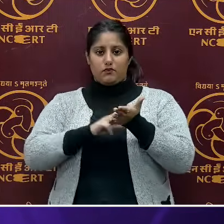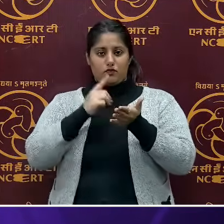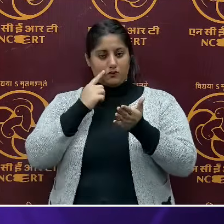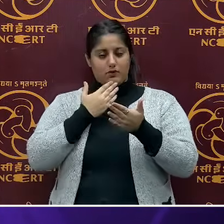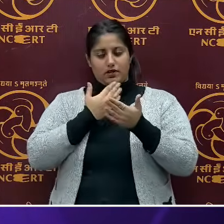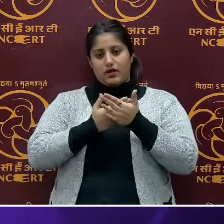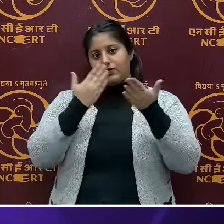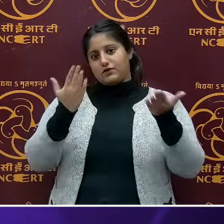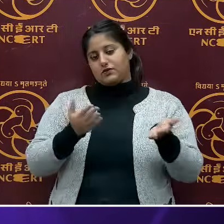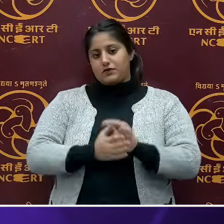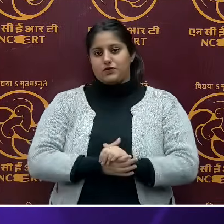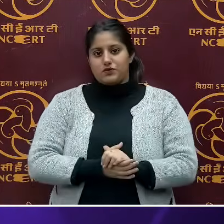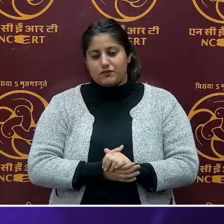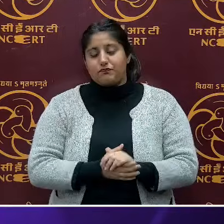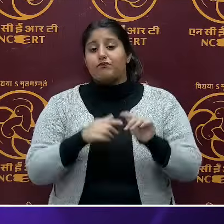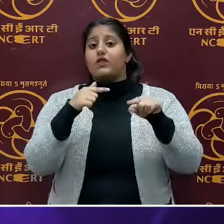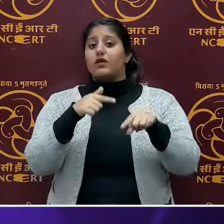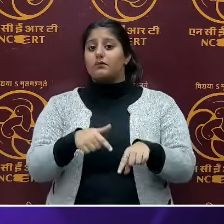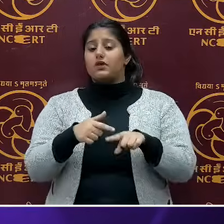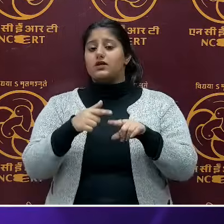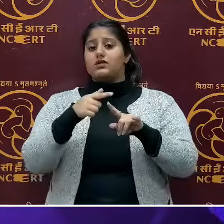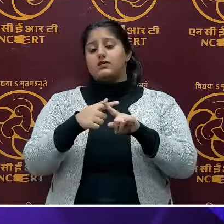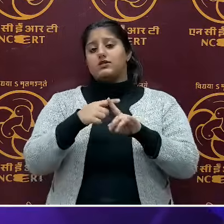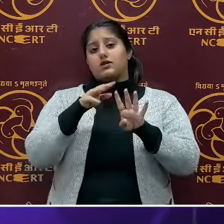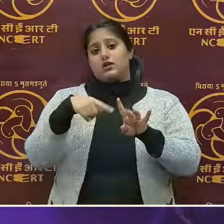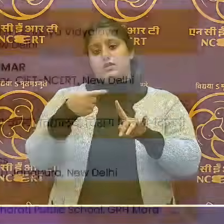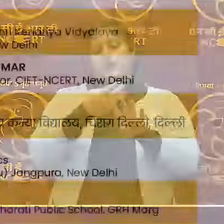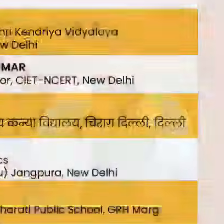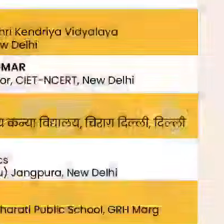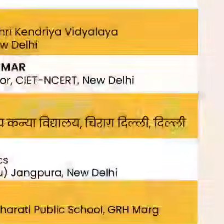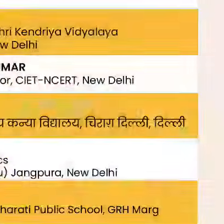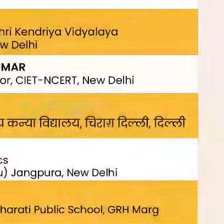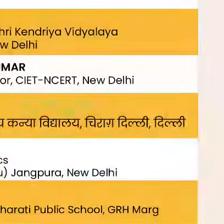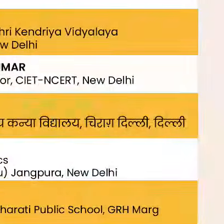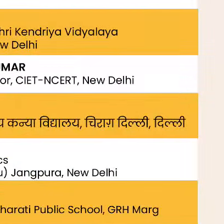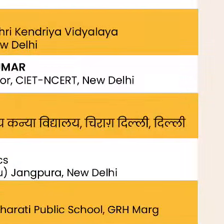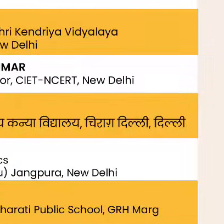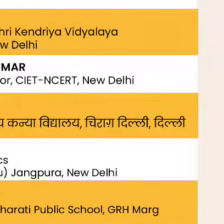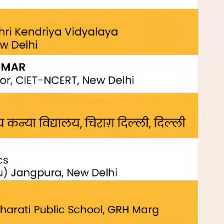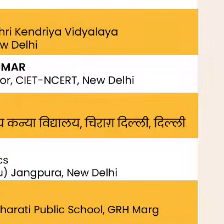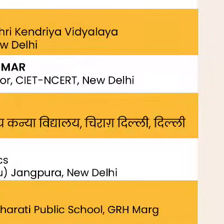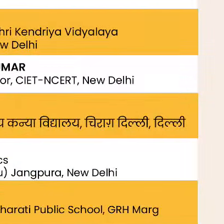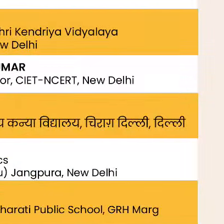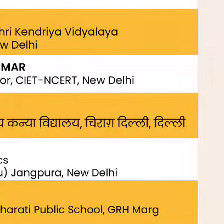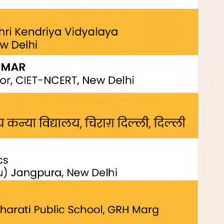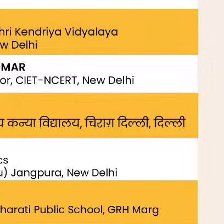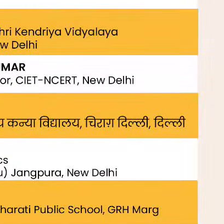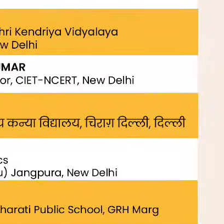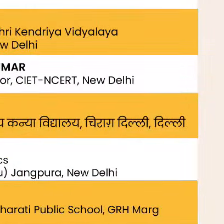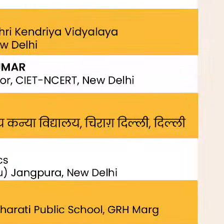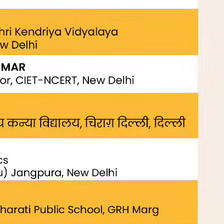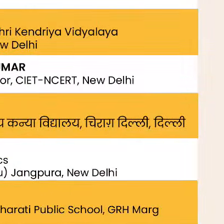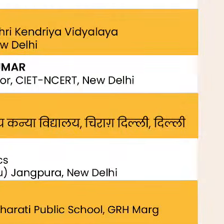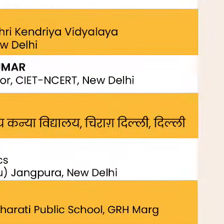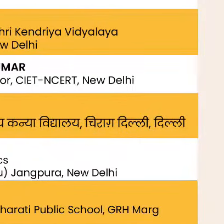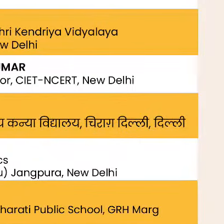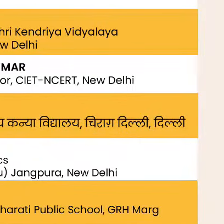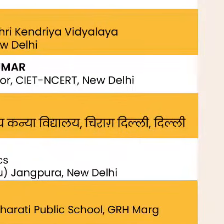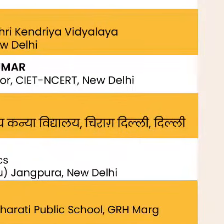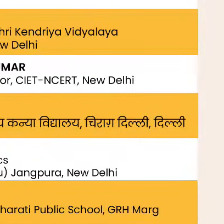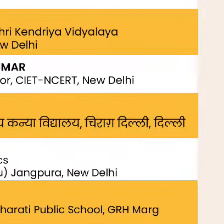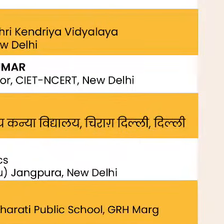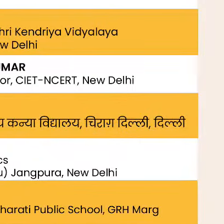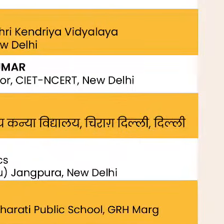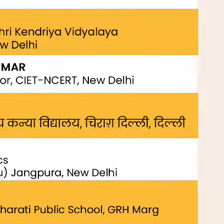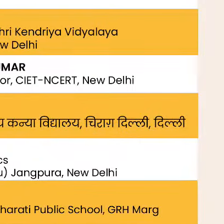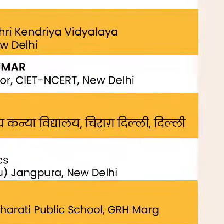session. Thank you so much. And what's coming up next? There's something that we must see now in the program schedule. So, in a short while